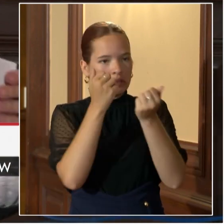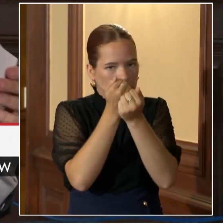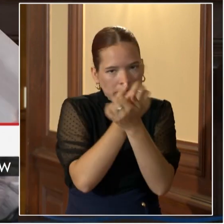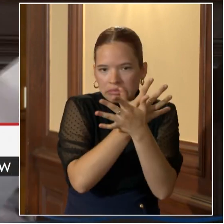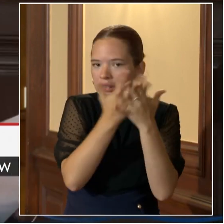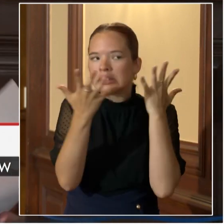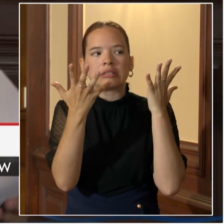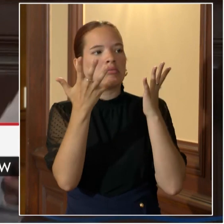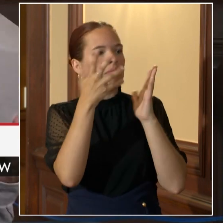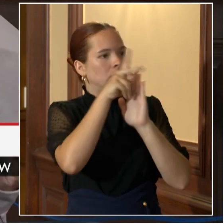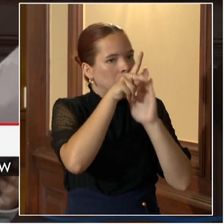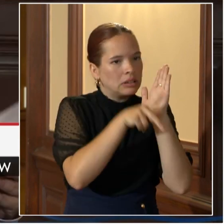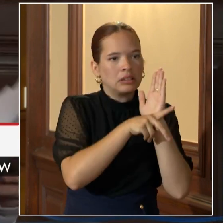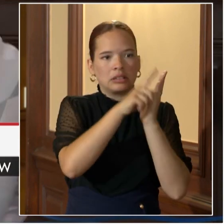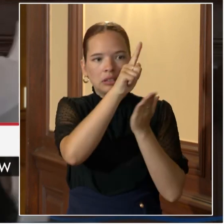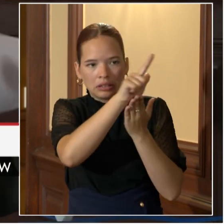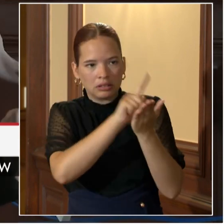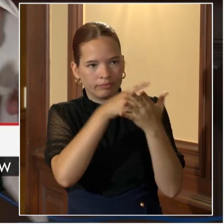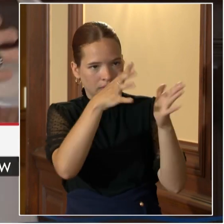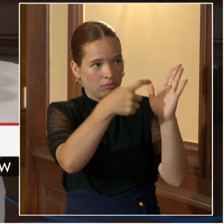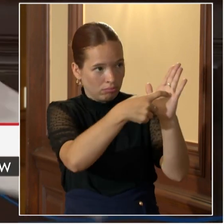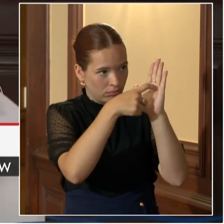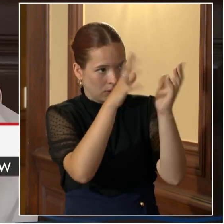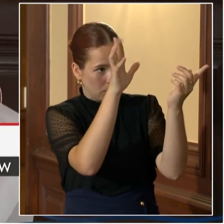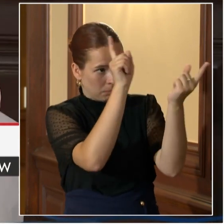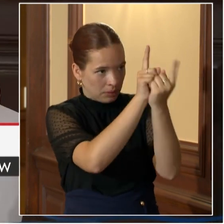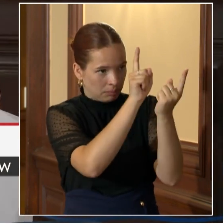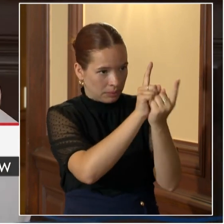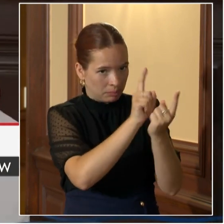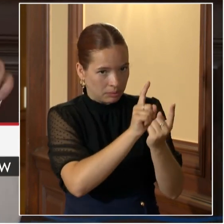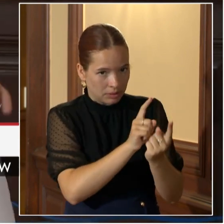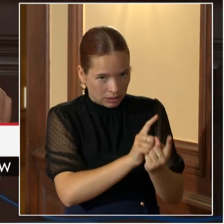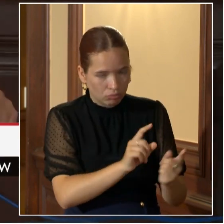its adoption and invite any member to second.